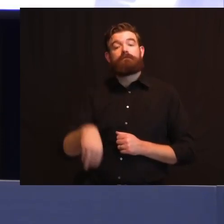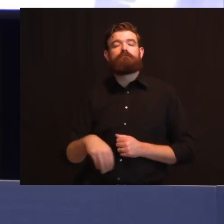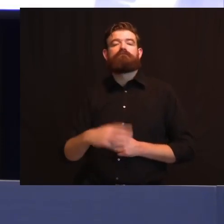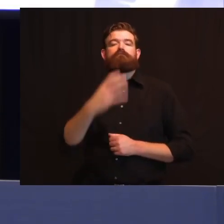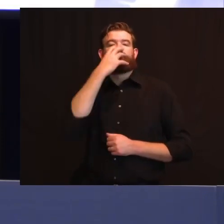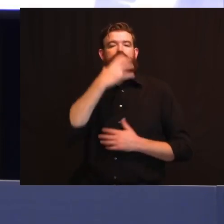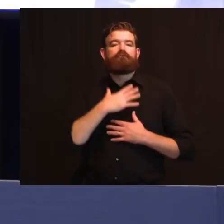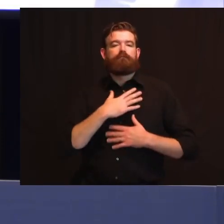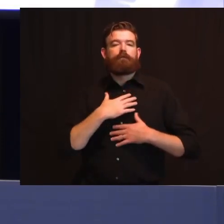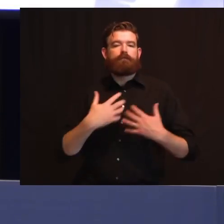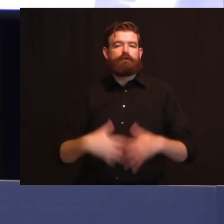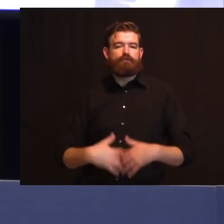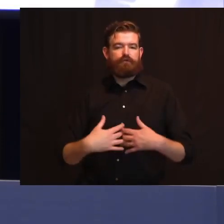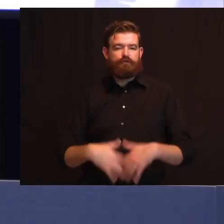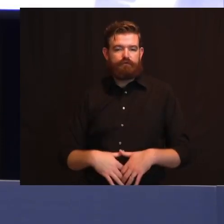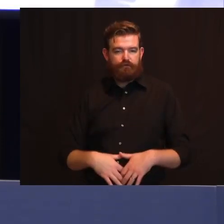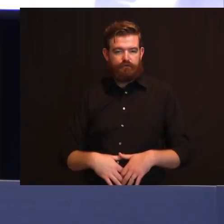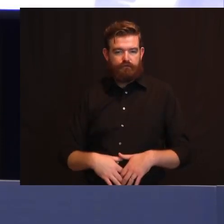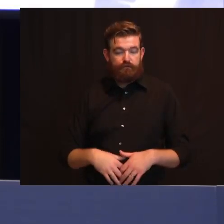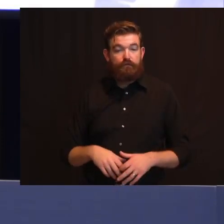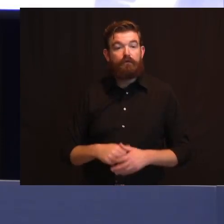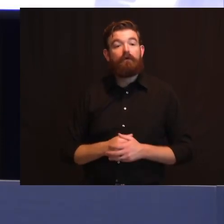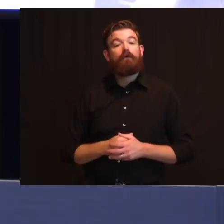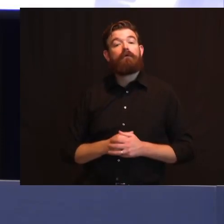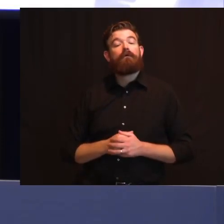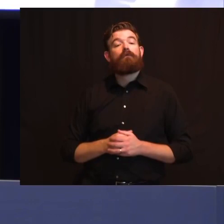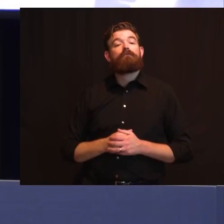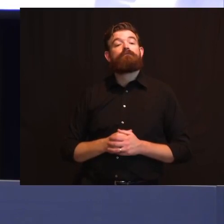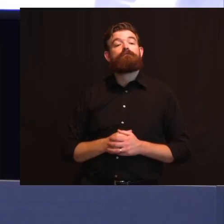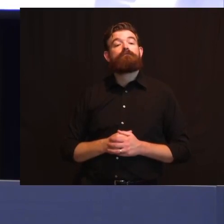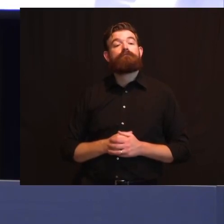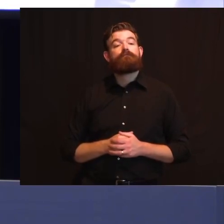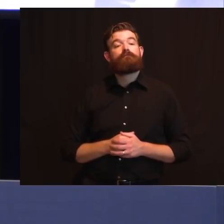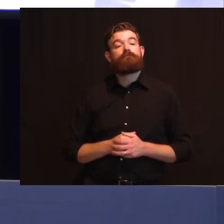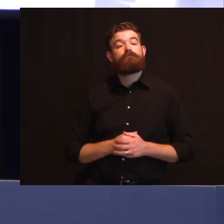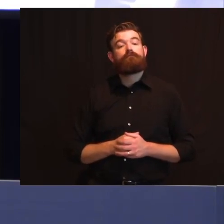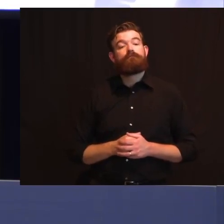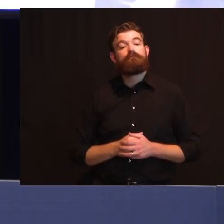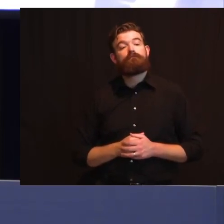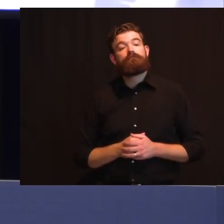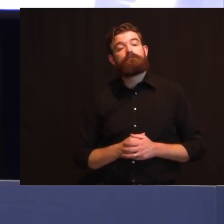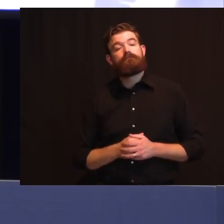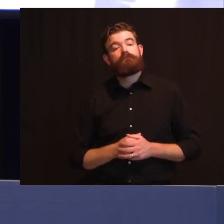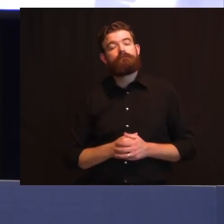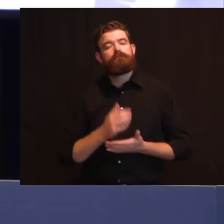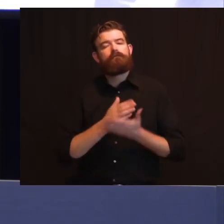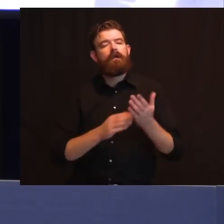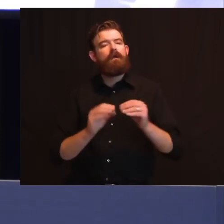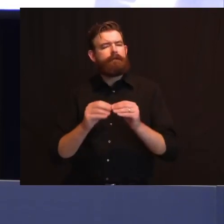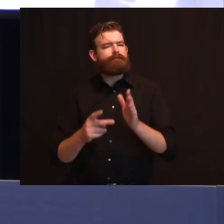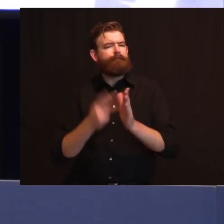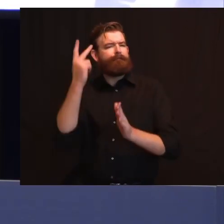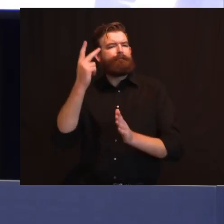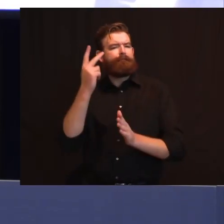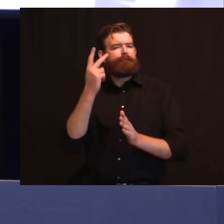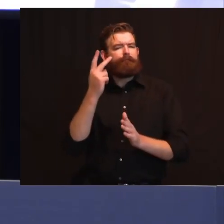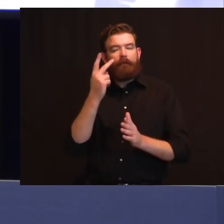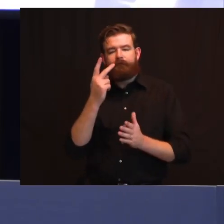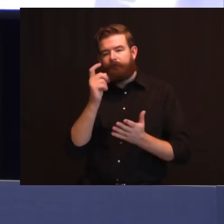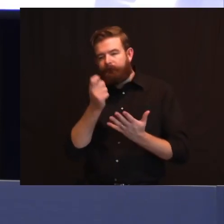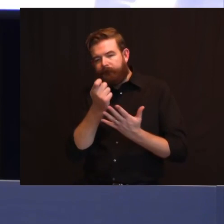were discovered by our communicable disease service. There are no new reports of multisystem inflammatory syndrome